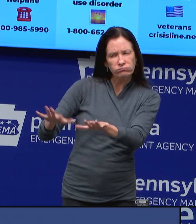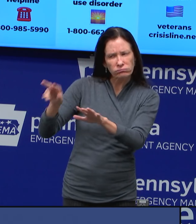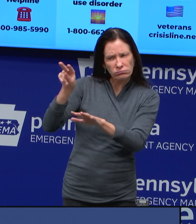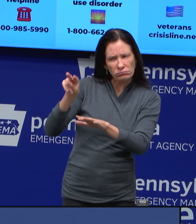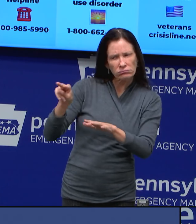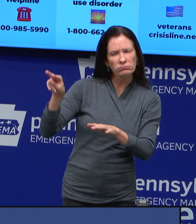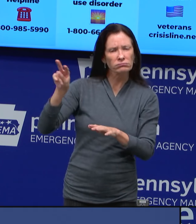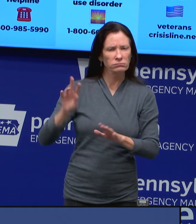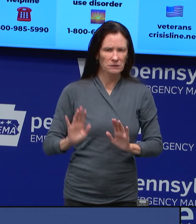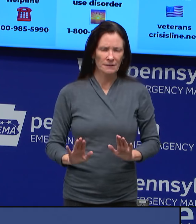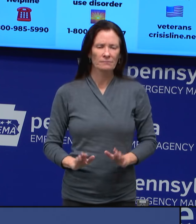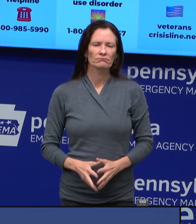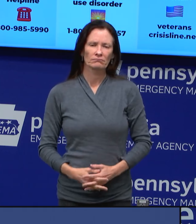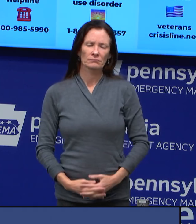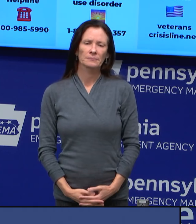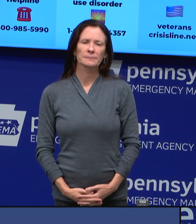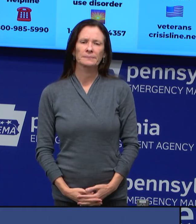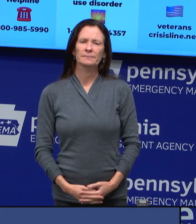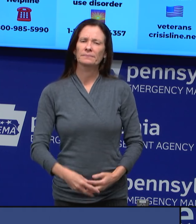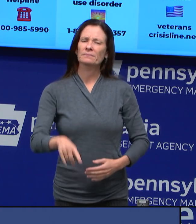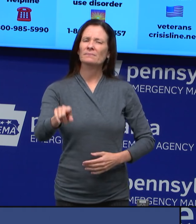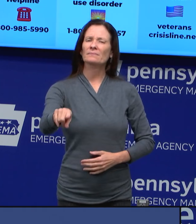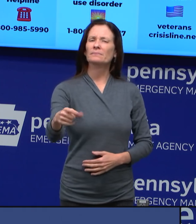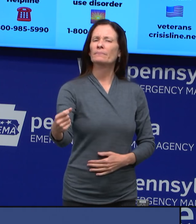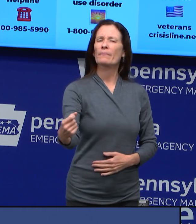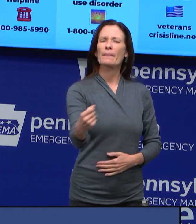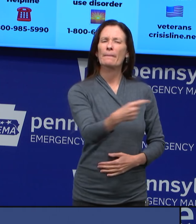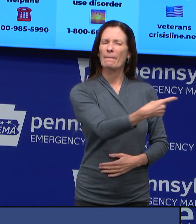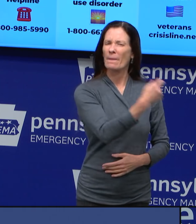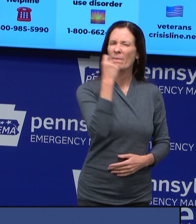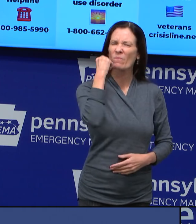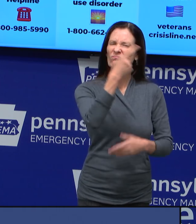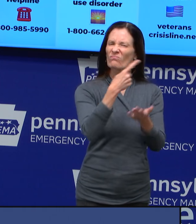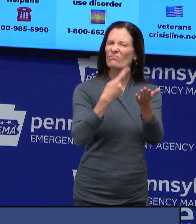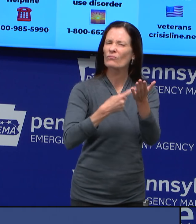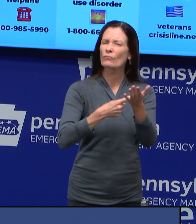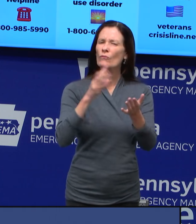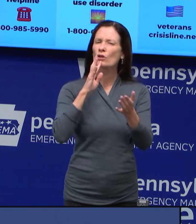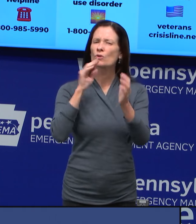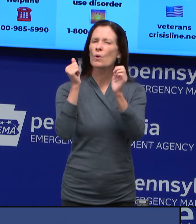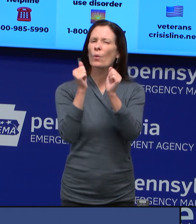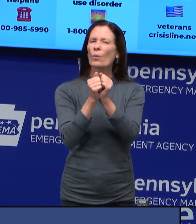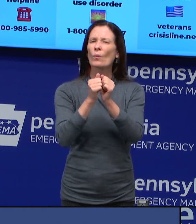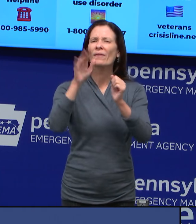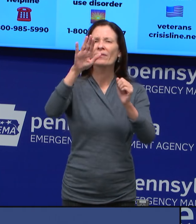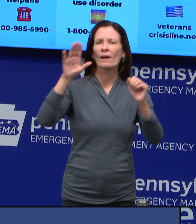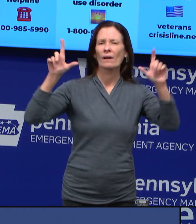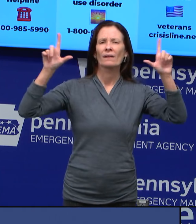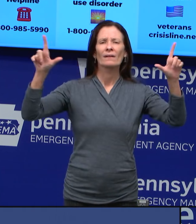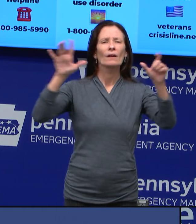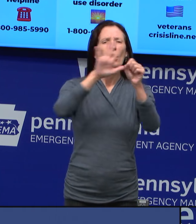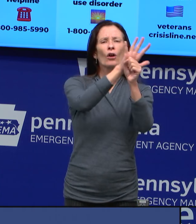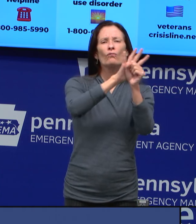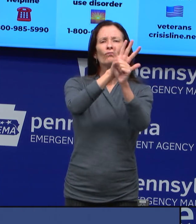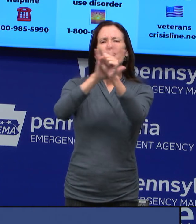to reopen, will those counties have to wait until the one county becomes eligible to reopen as well? I think that's unlikely. So we're